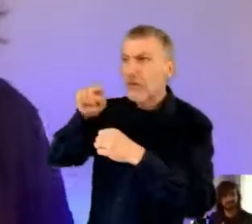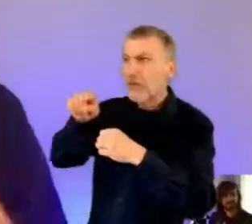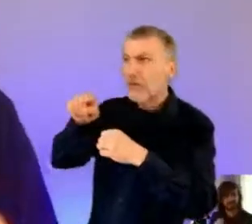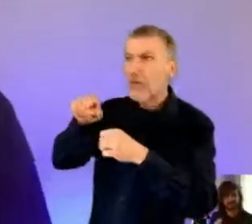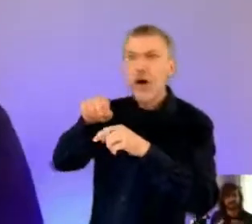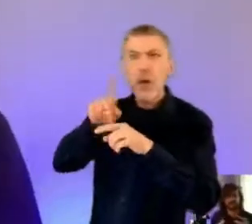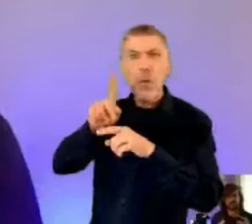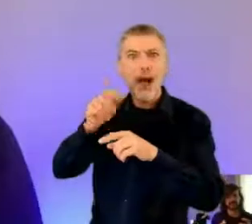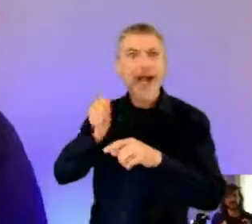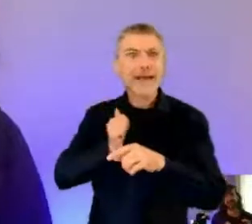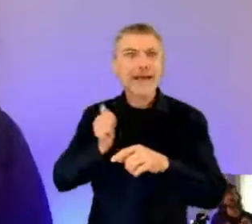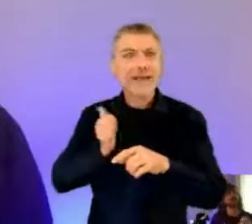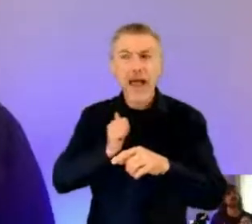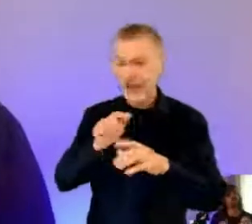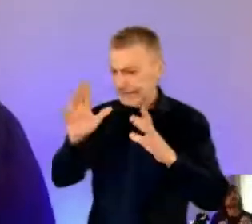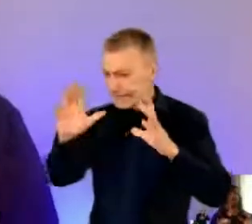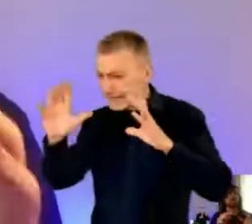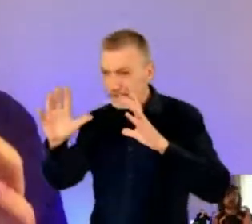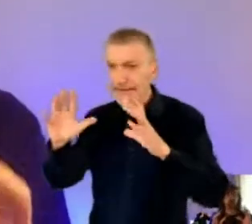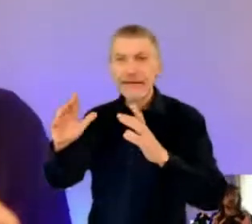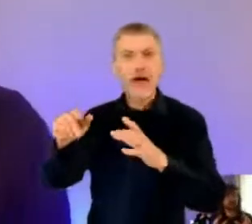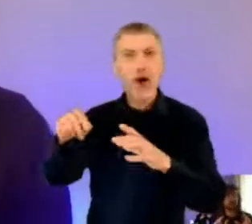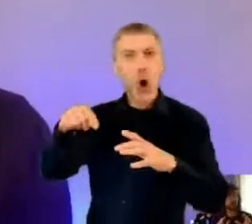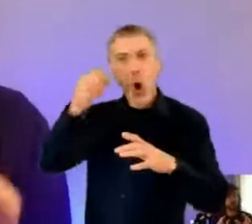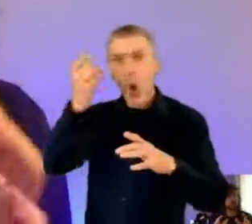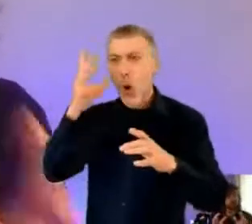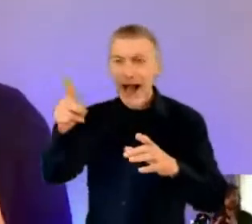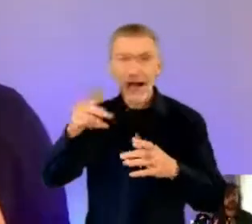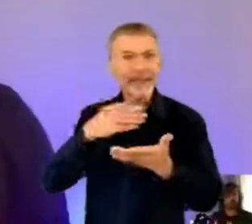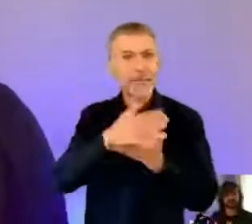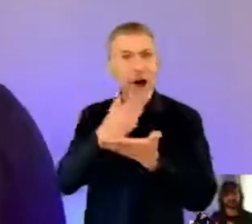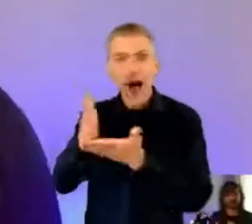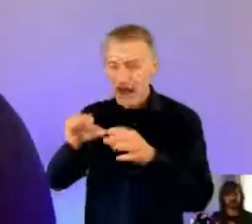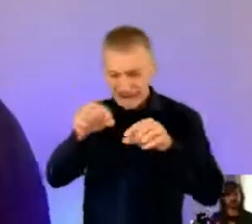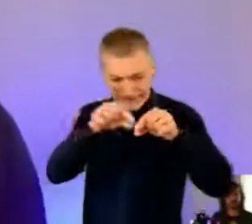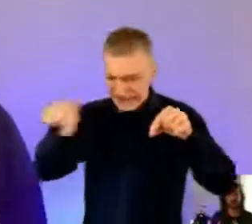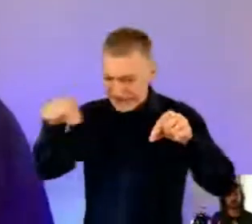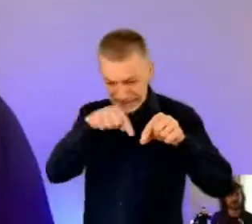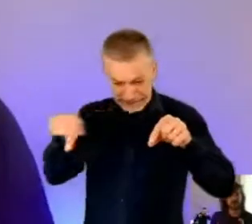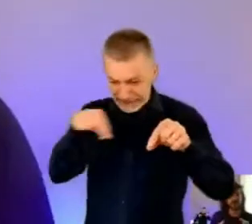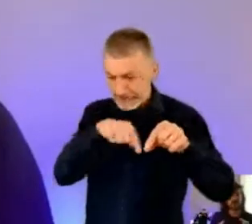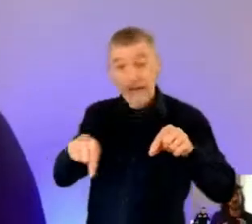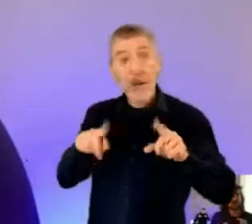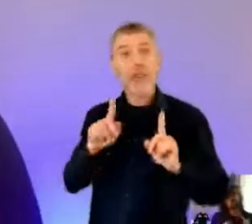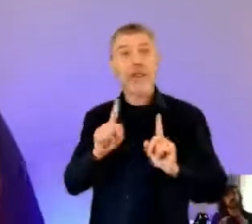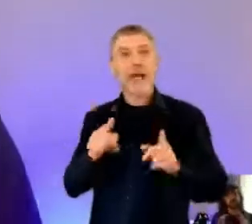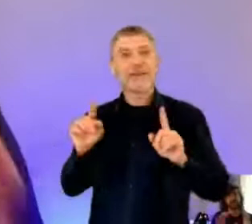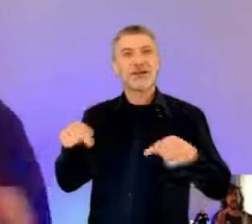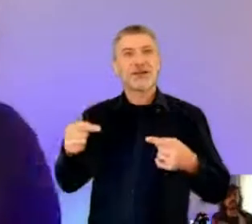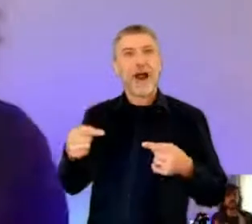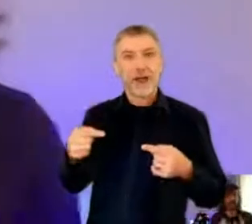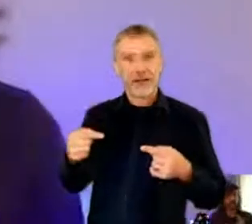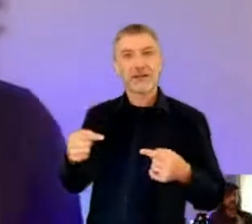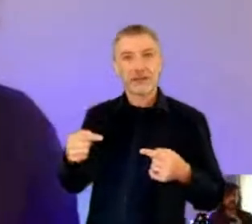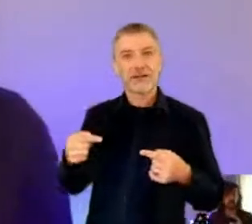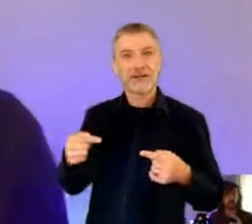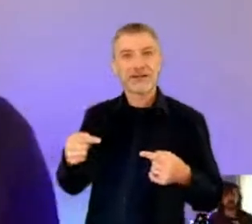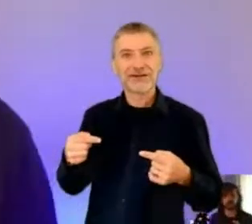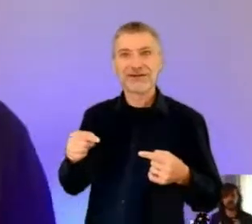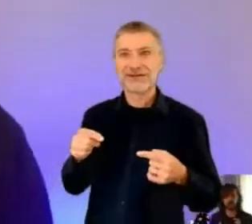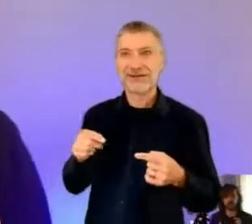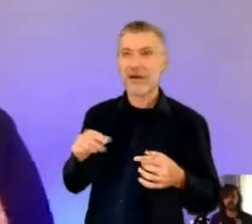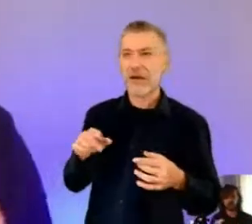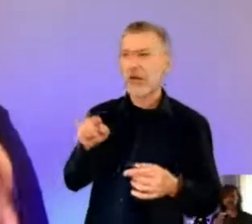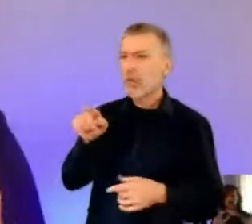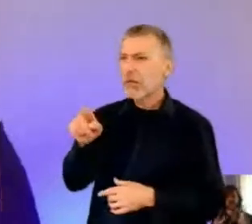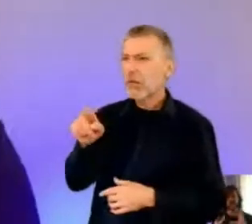even better than we could? So that's what we do. When we find a challenge of that sort, that maybe, you know, maybe the engine didn't behave like we